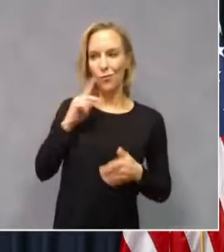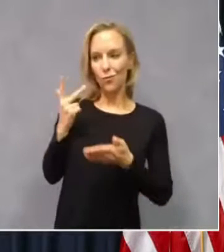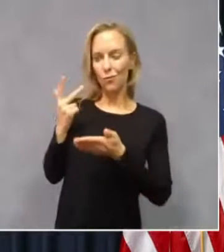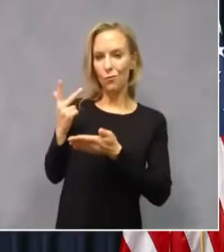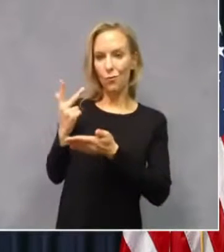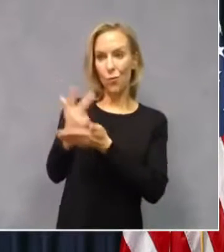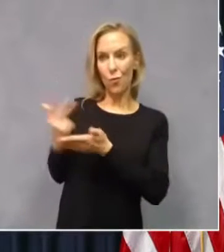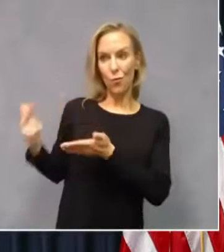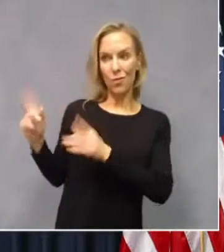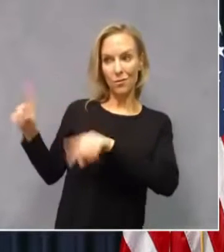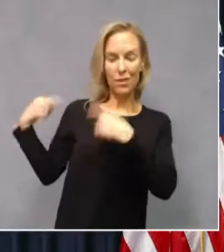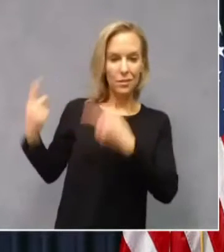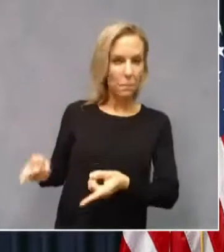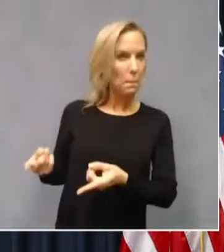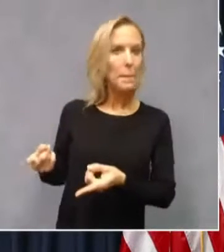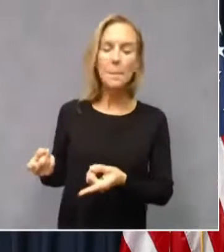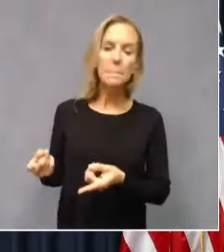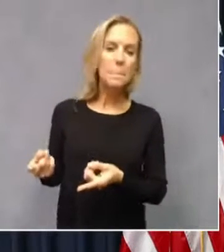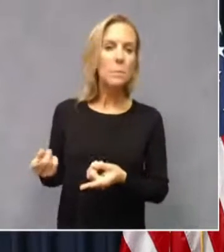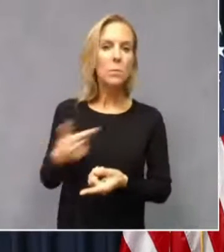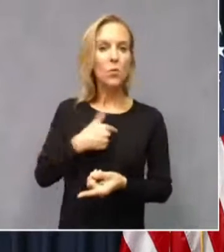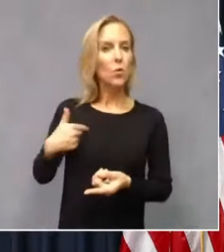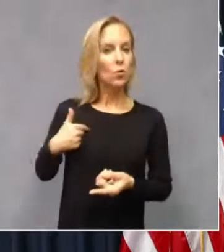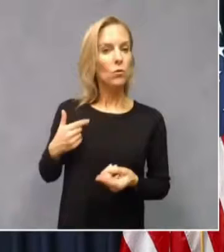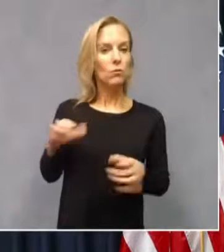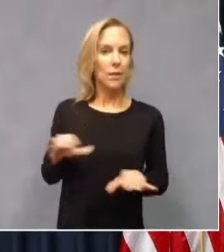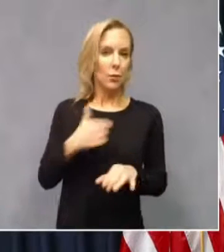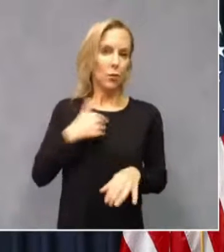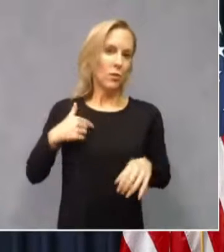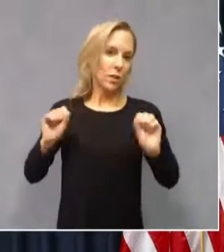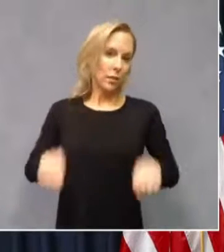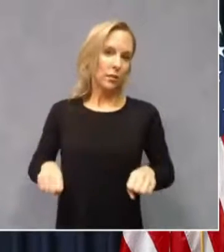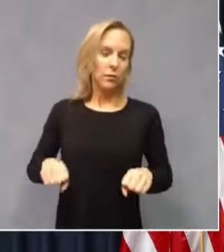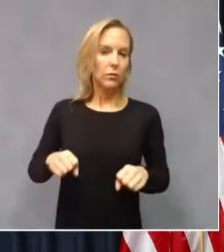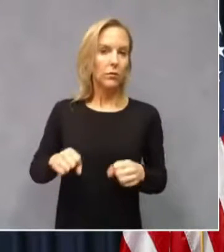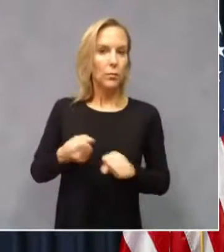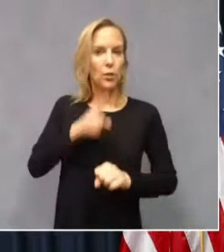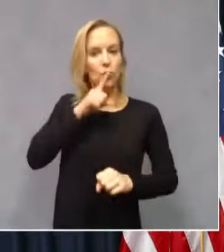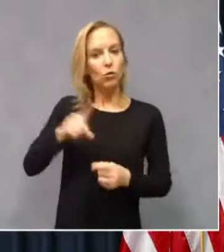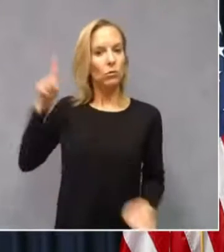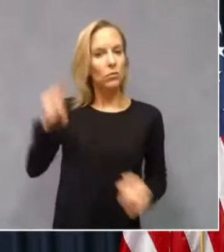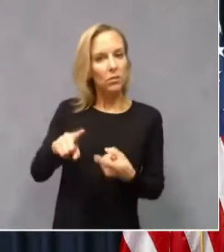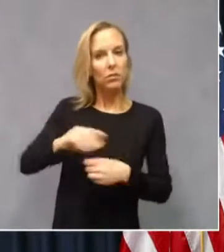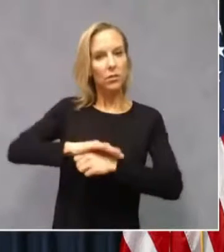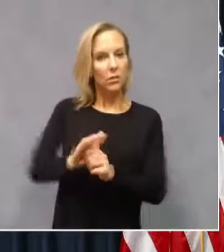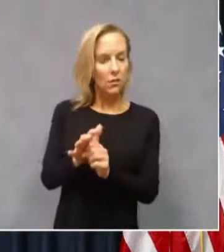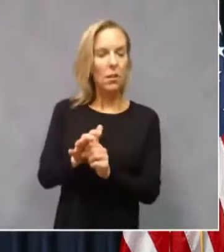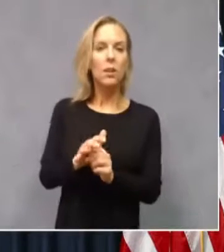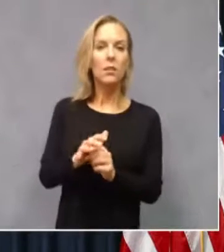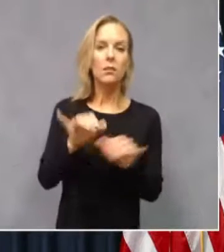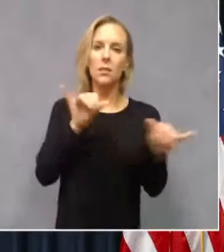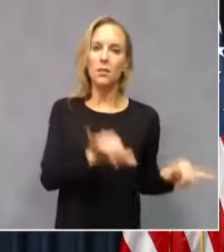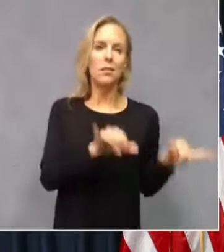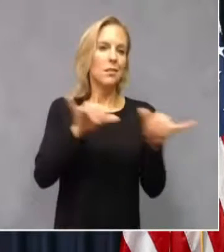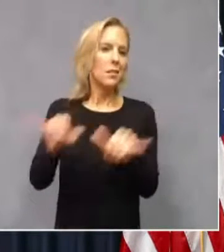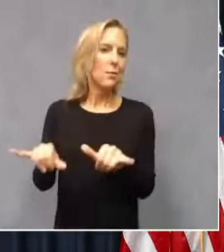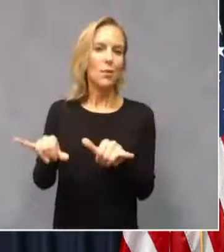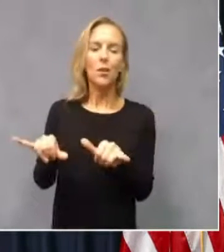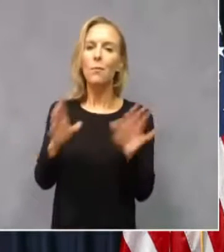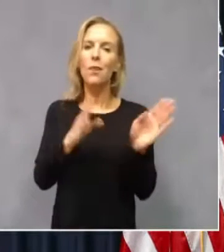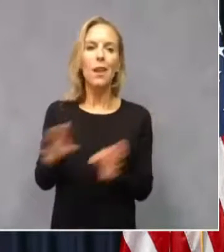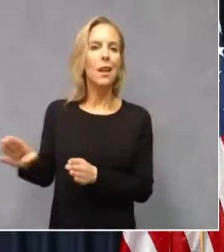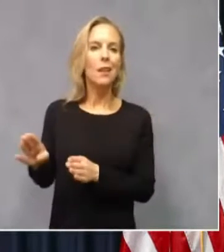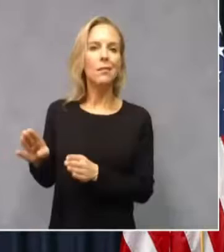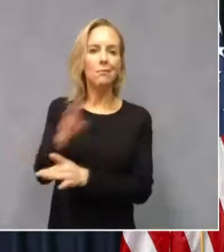as much as we can to impact the virus. It is similar to what we did in July, and we're seeing good